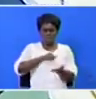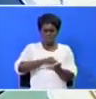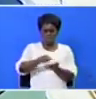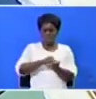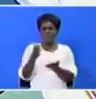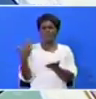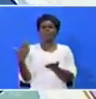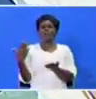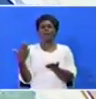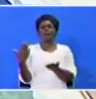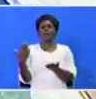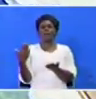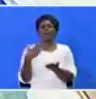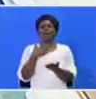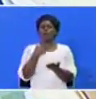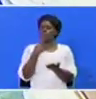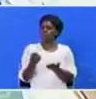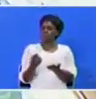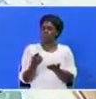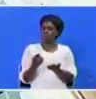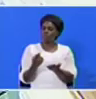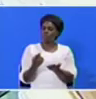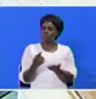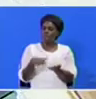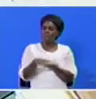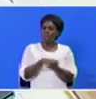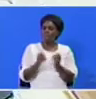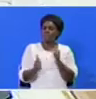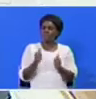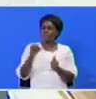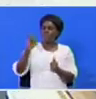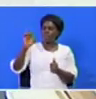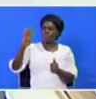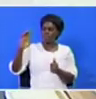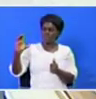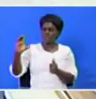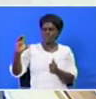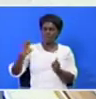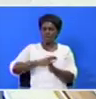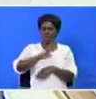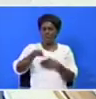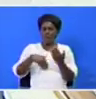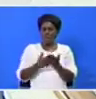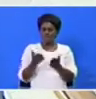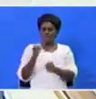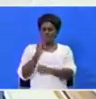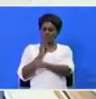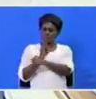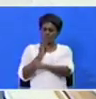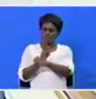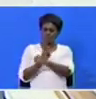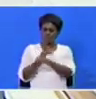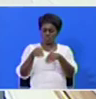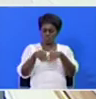talking about. Okay. I want him to tell us on what basis the IEBC, because all these institutions are